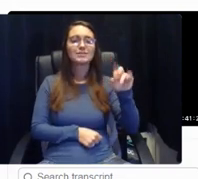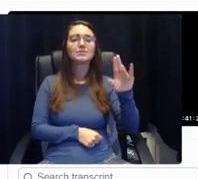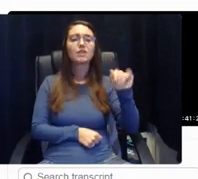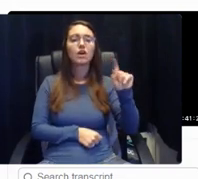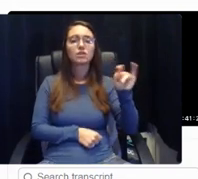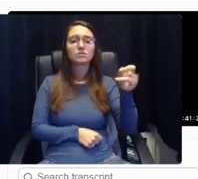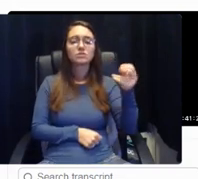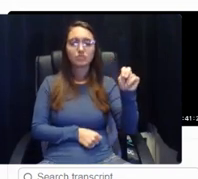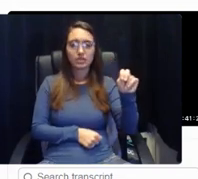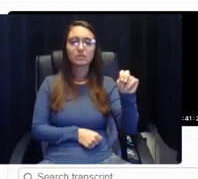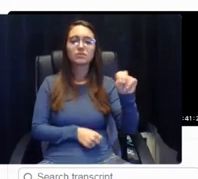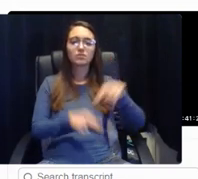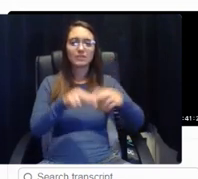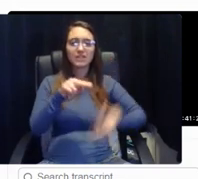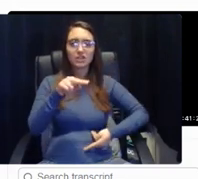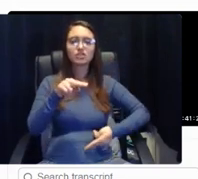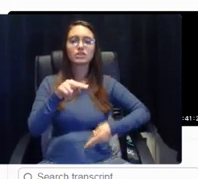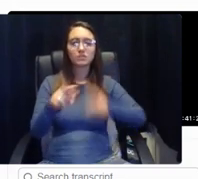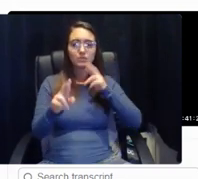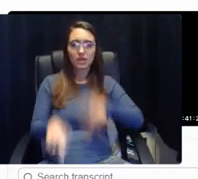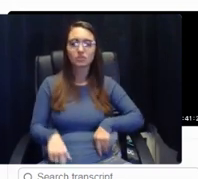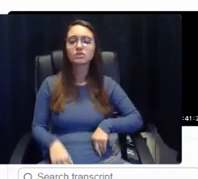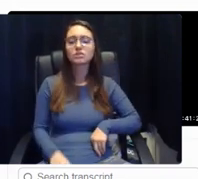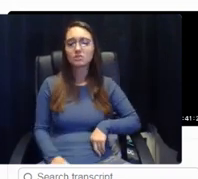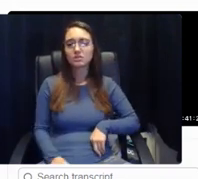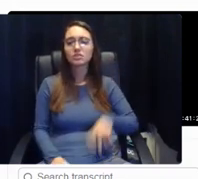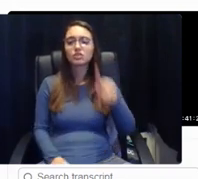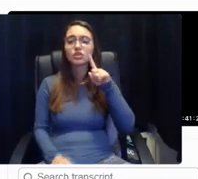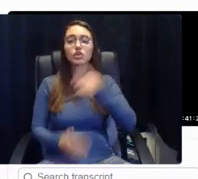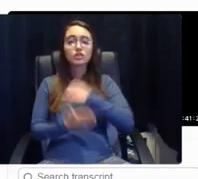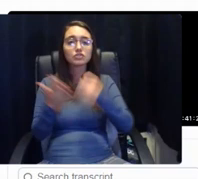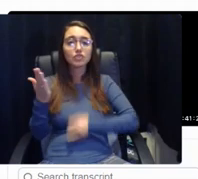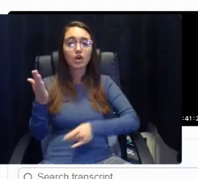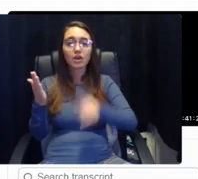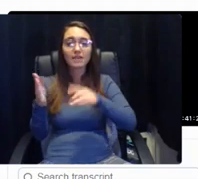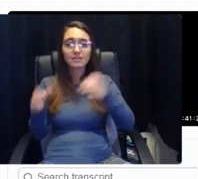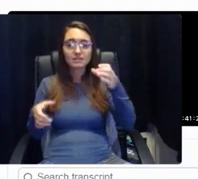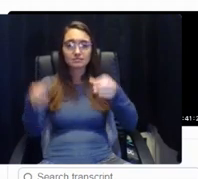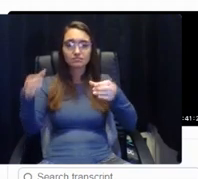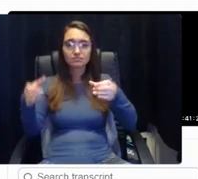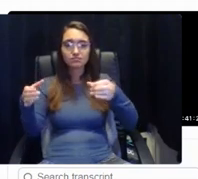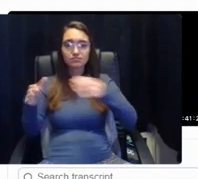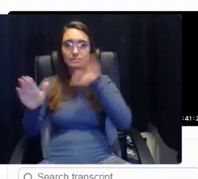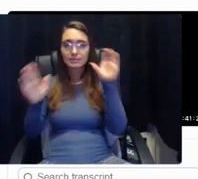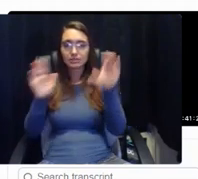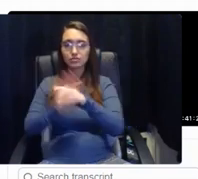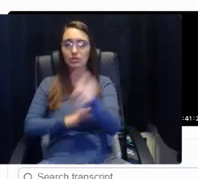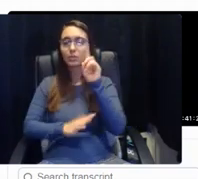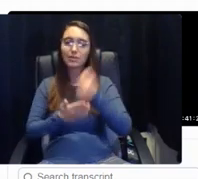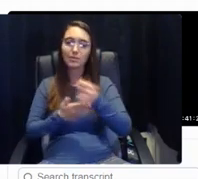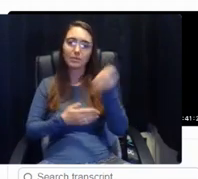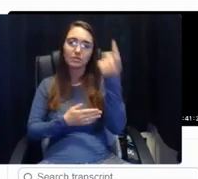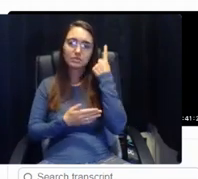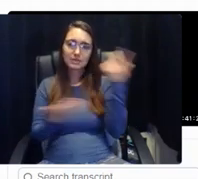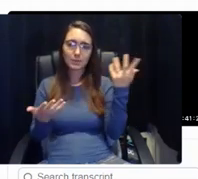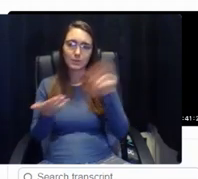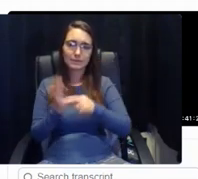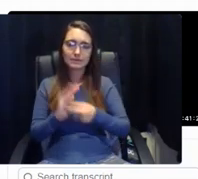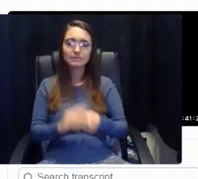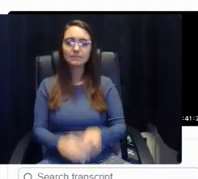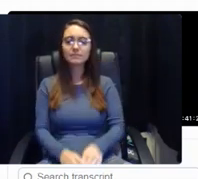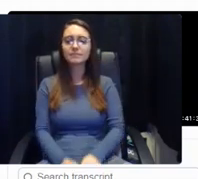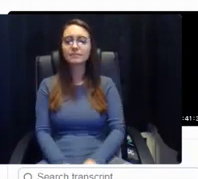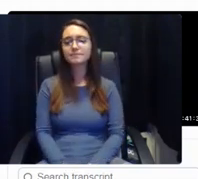draw electrochemical cell diagram and understanding how it look like. And one